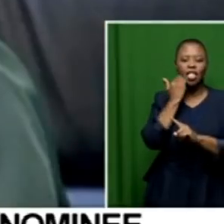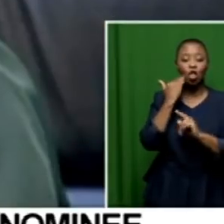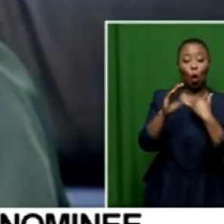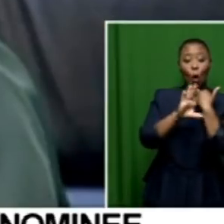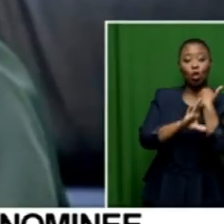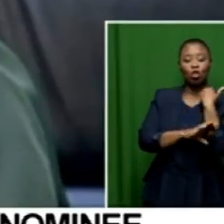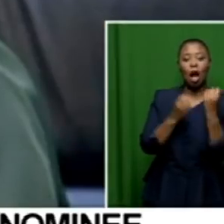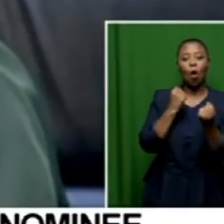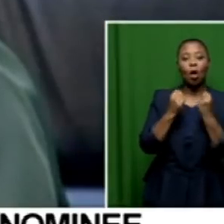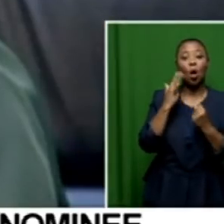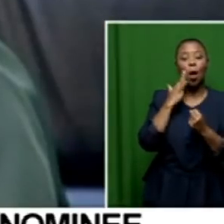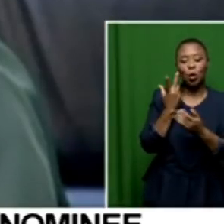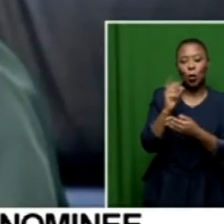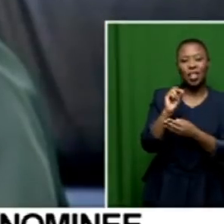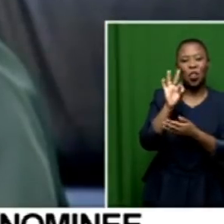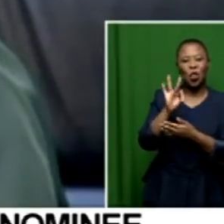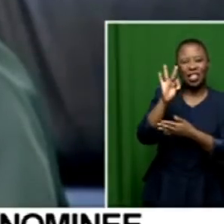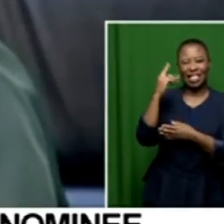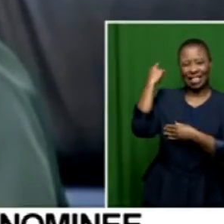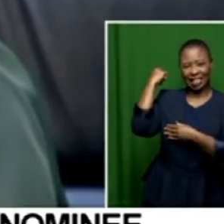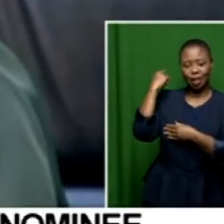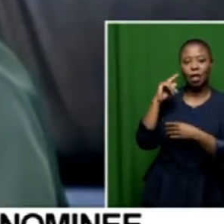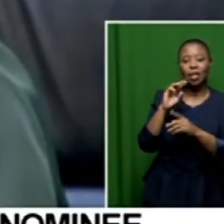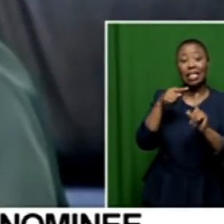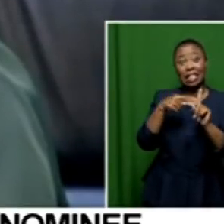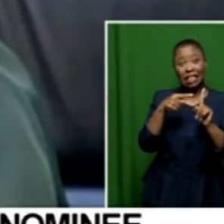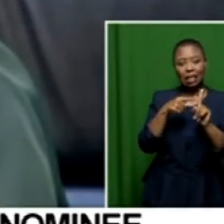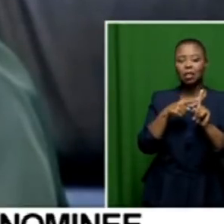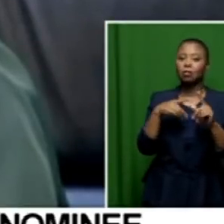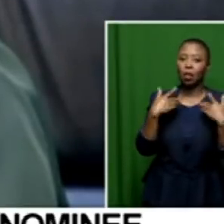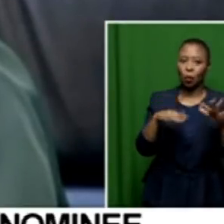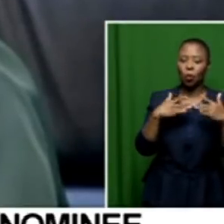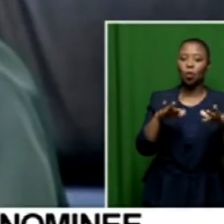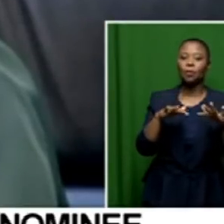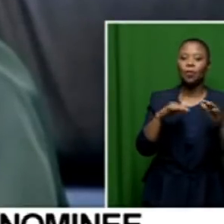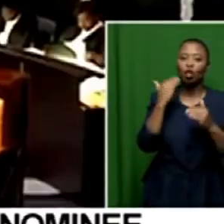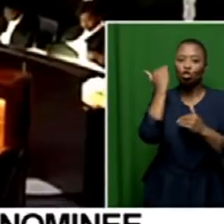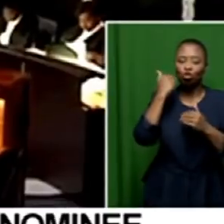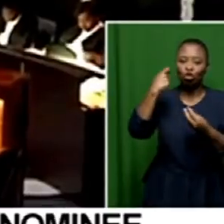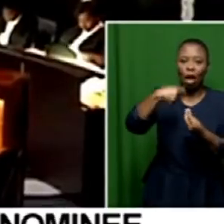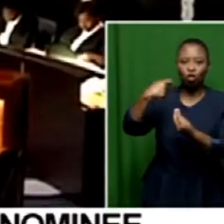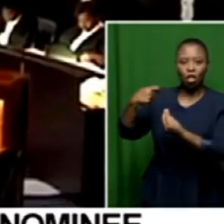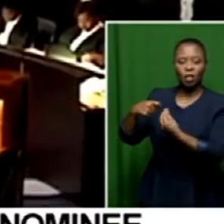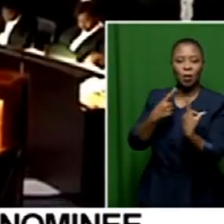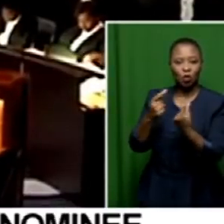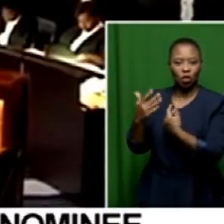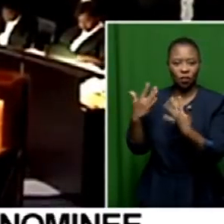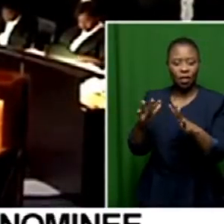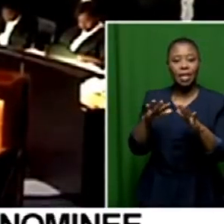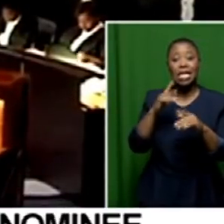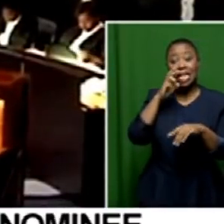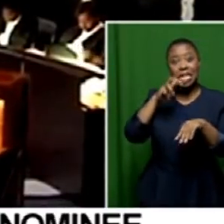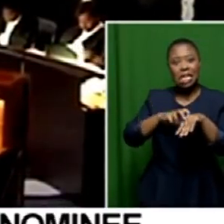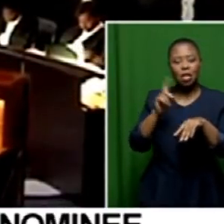Constitutional Court in 2013. Madlanga delivered various landmark judgments which required Parliament